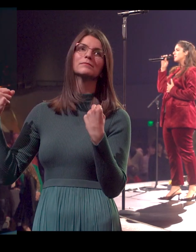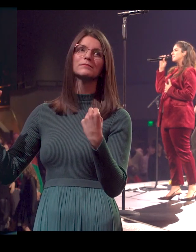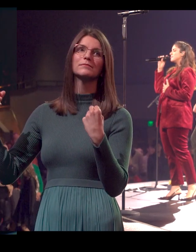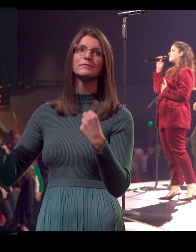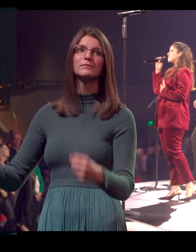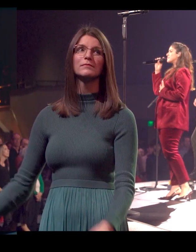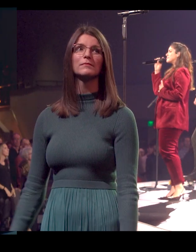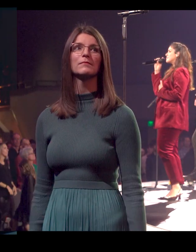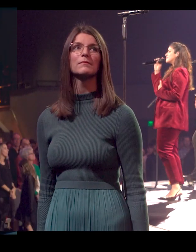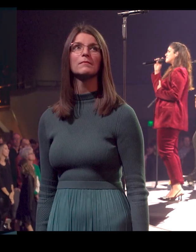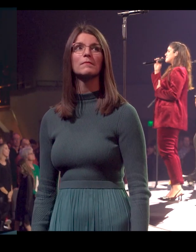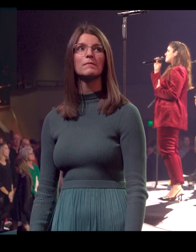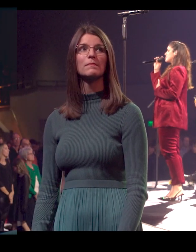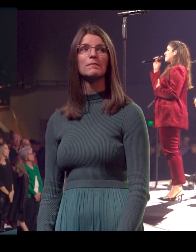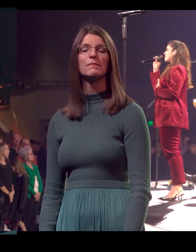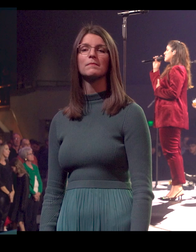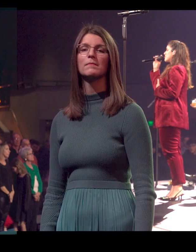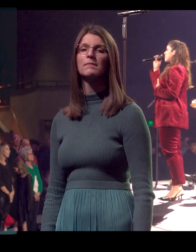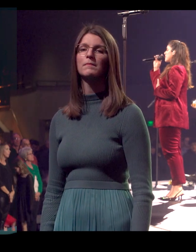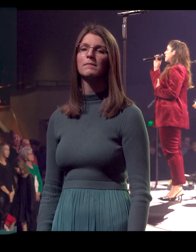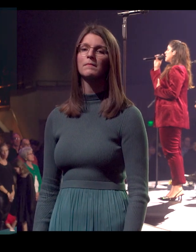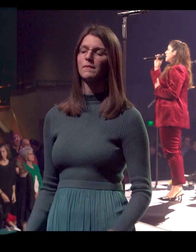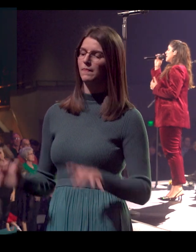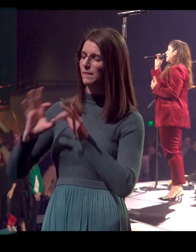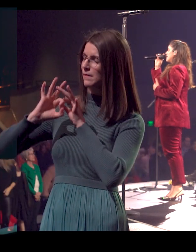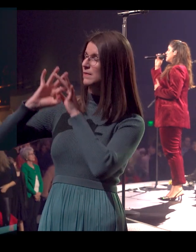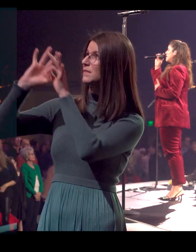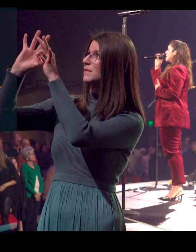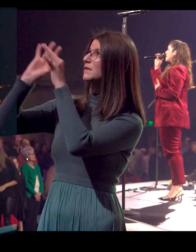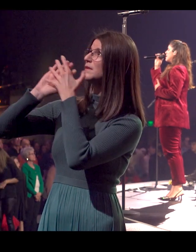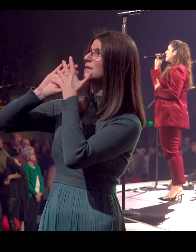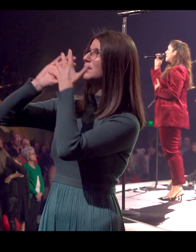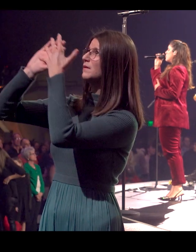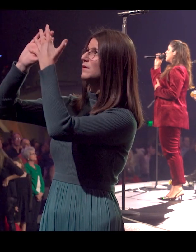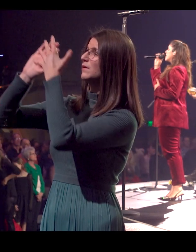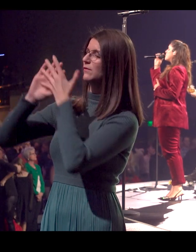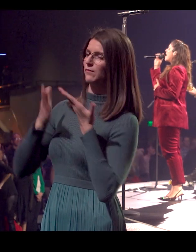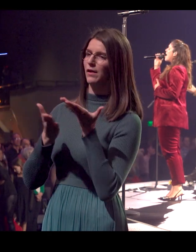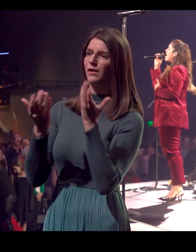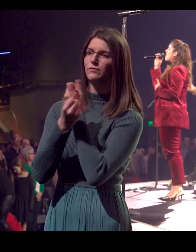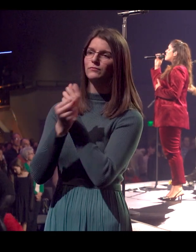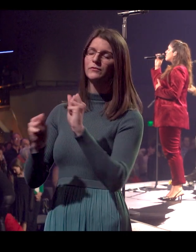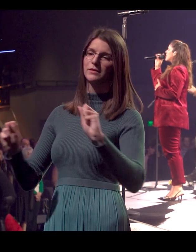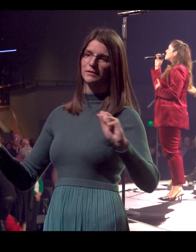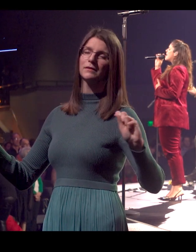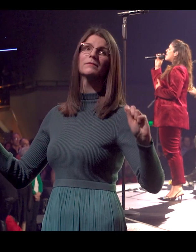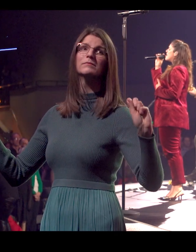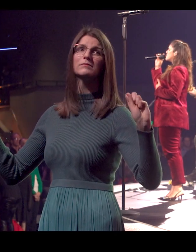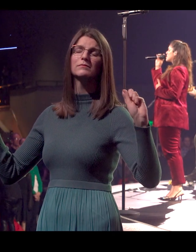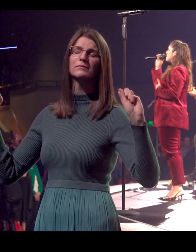brokenhearted. And in him we found redemption. We found